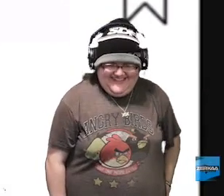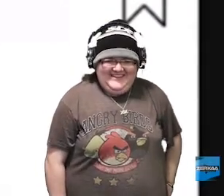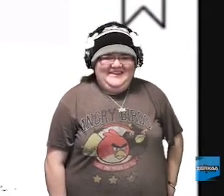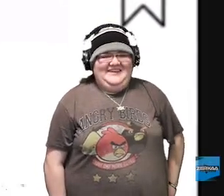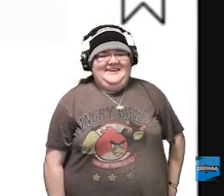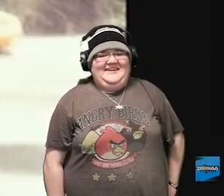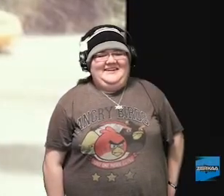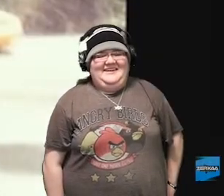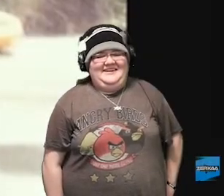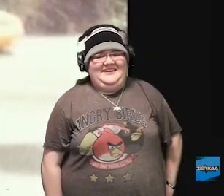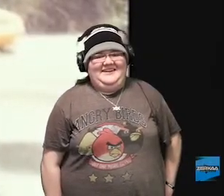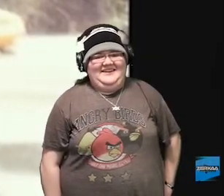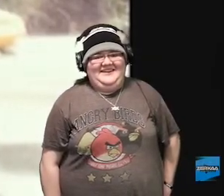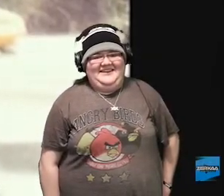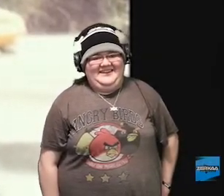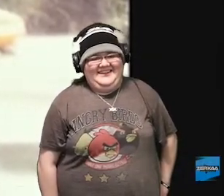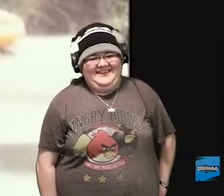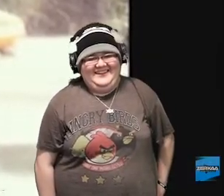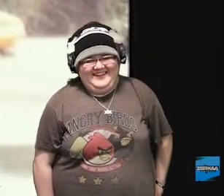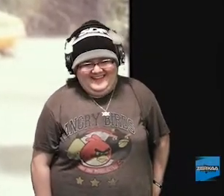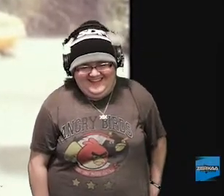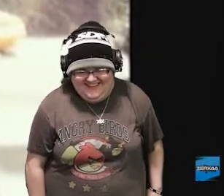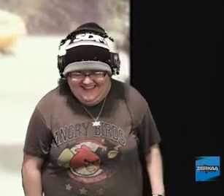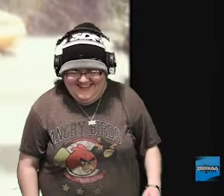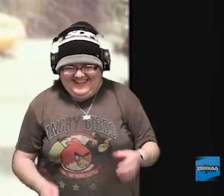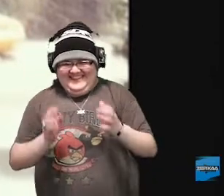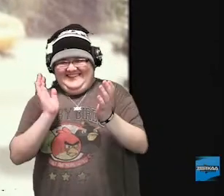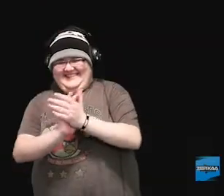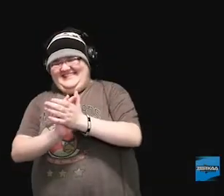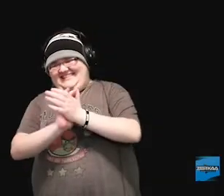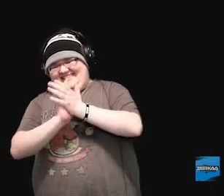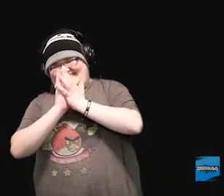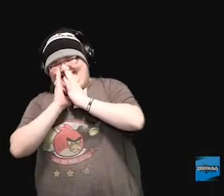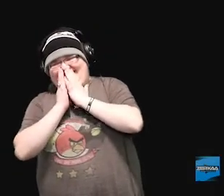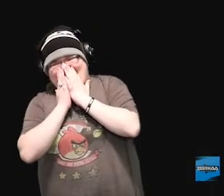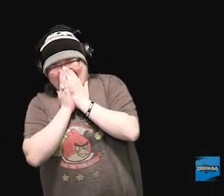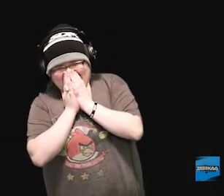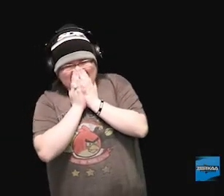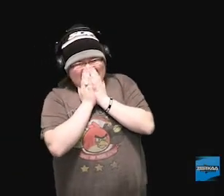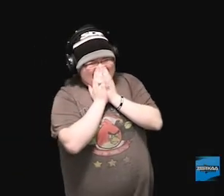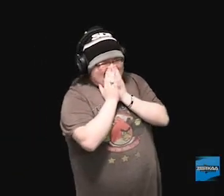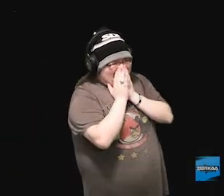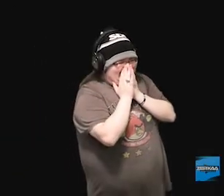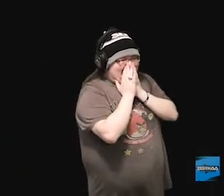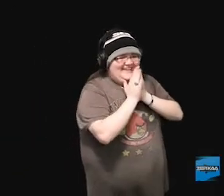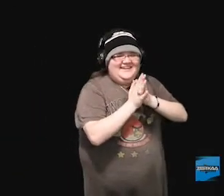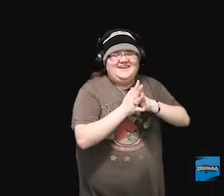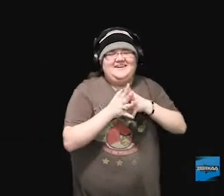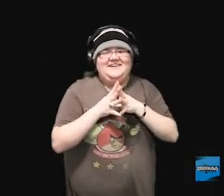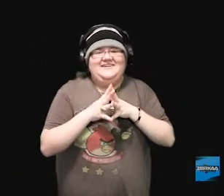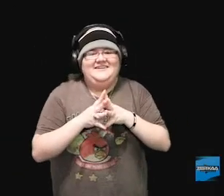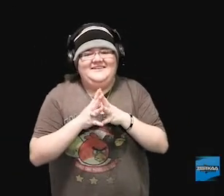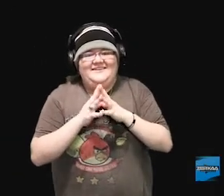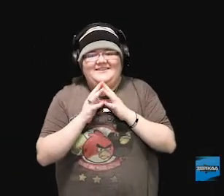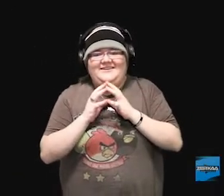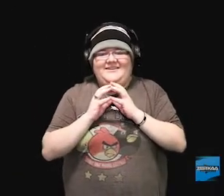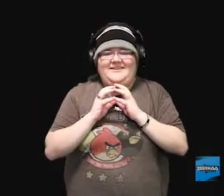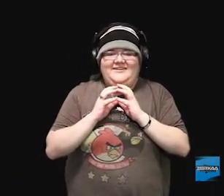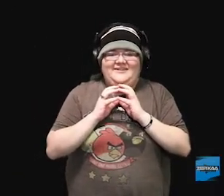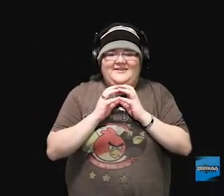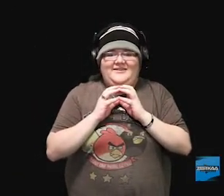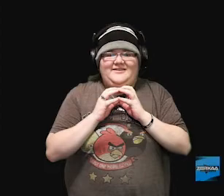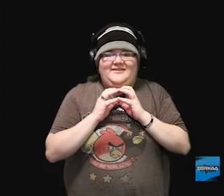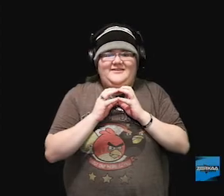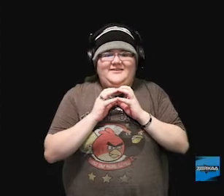Sad Snowfy. Oh, dear, so look, there you go. Look, my chin's not as massive as it you've made it out to be before. You know what? This is in New York. This is when I first ever met